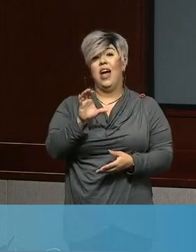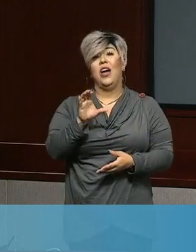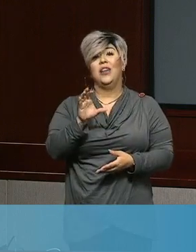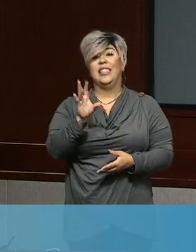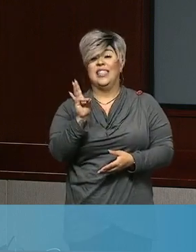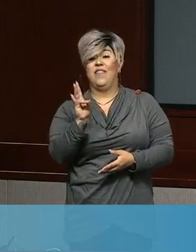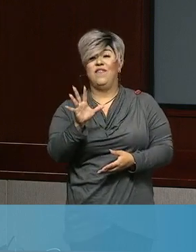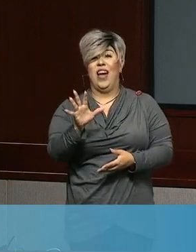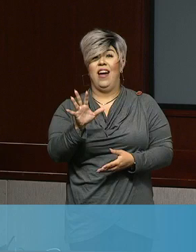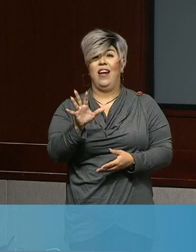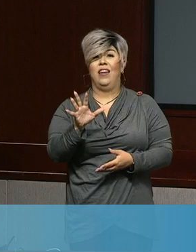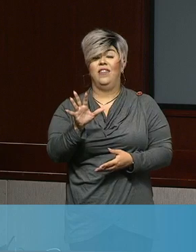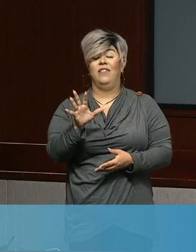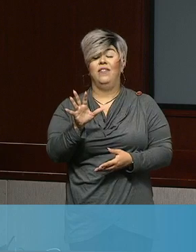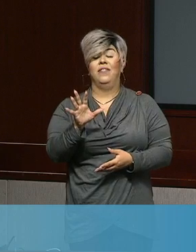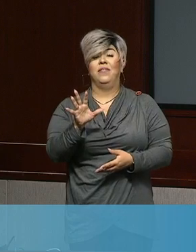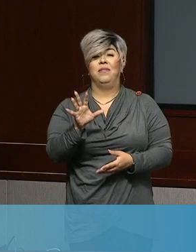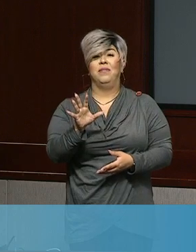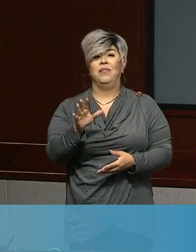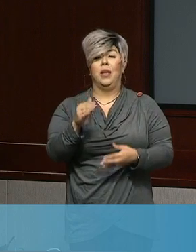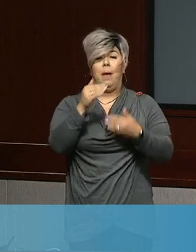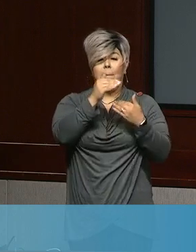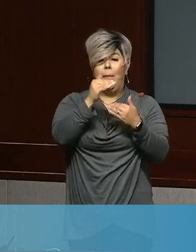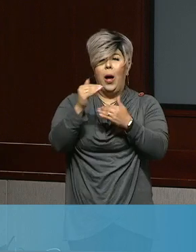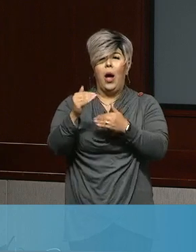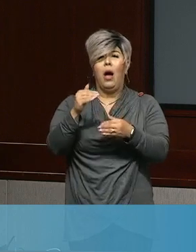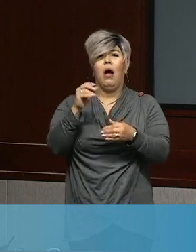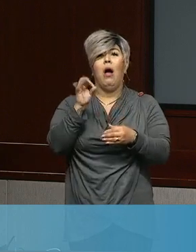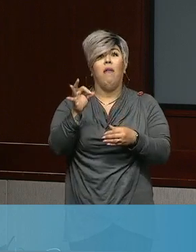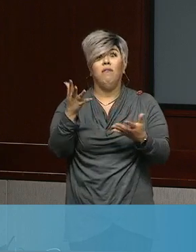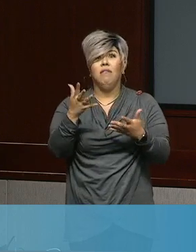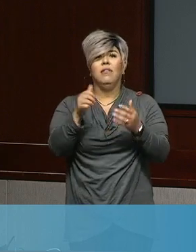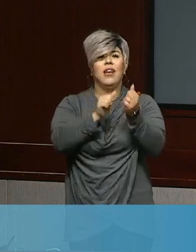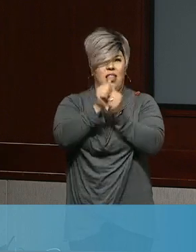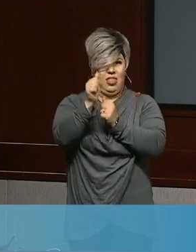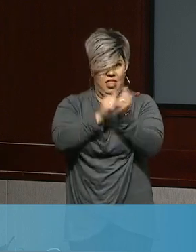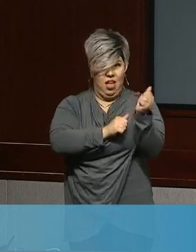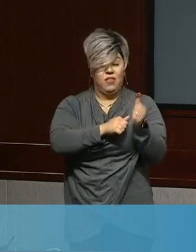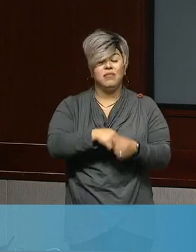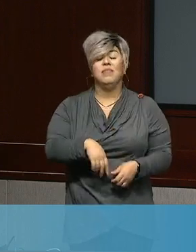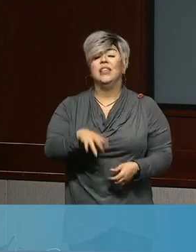4,975 100 boxes of gloves, and